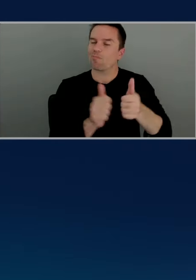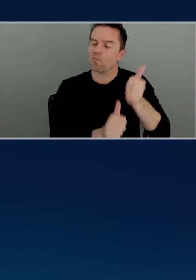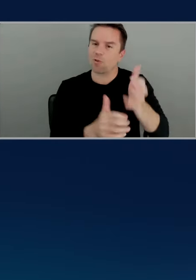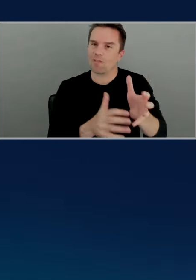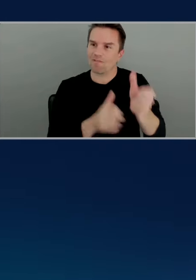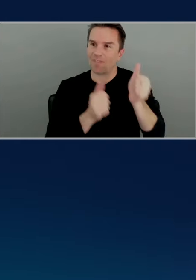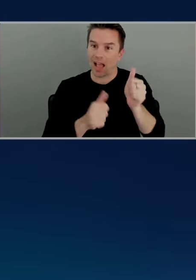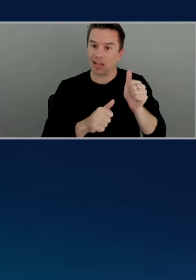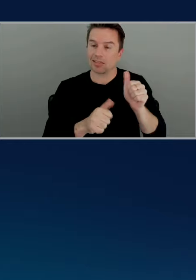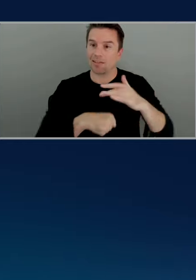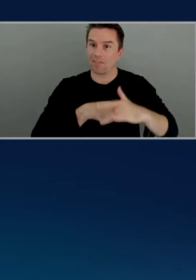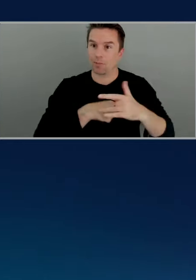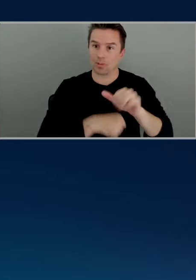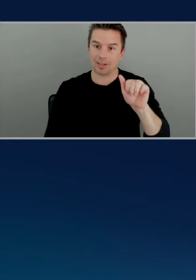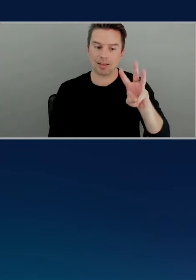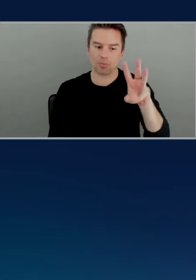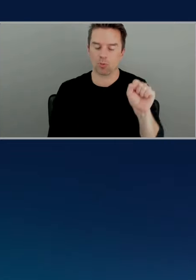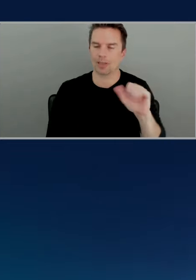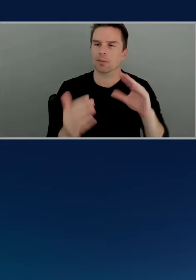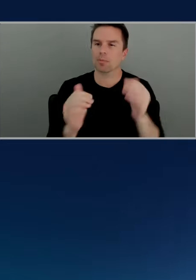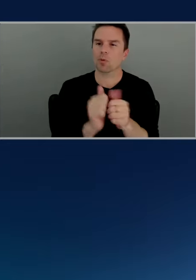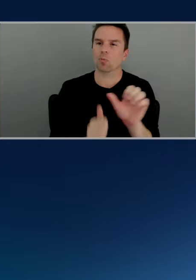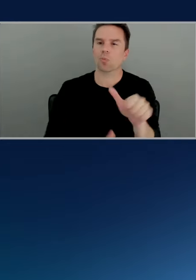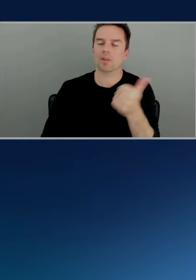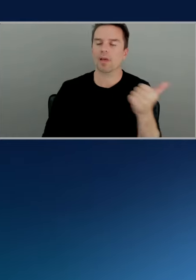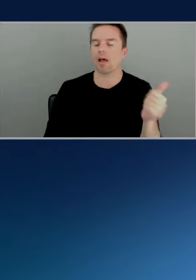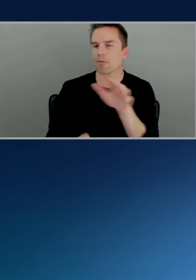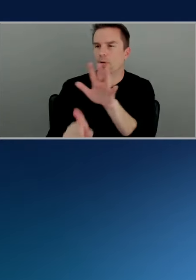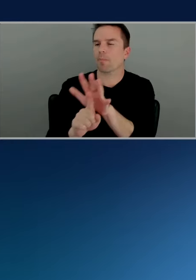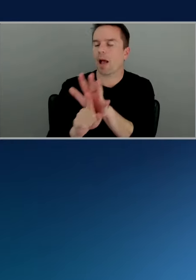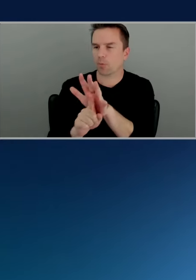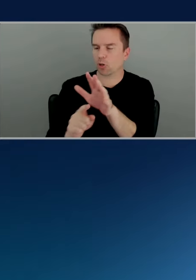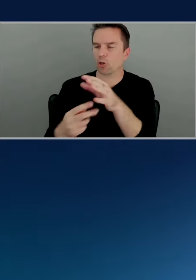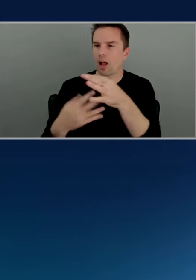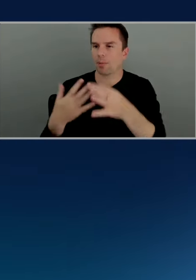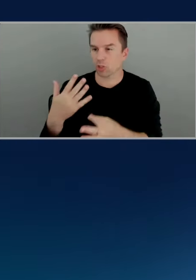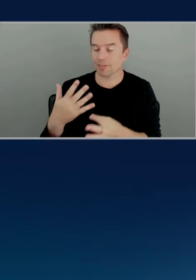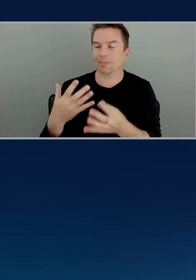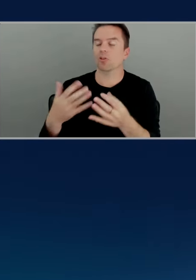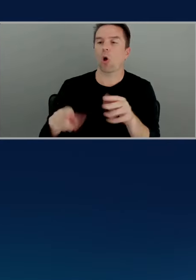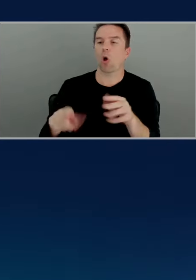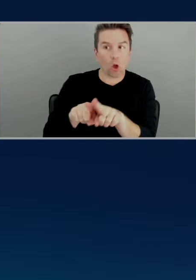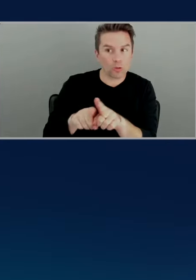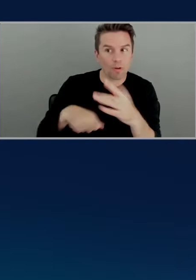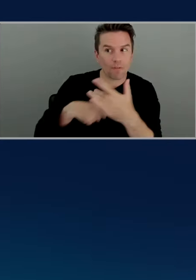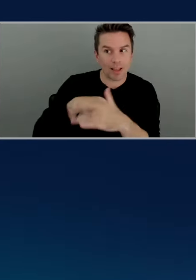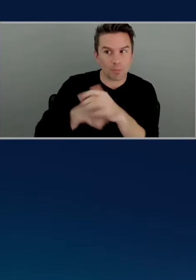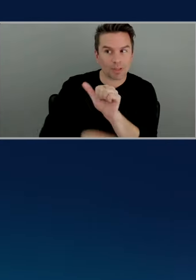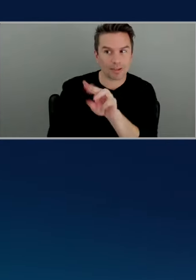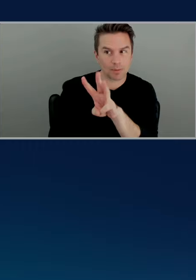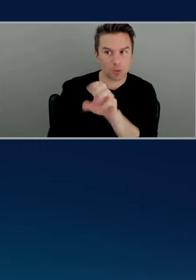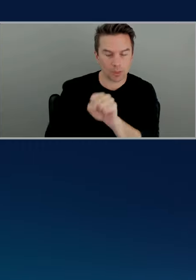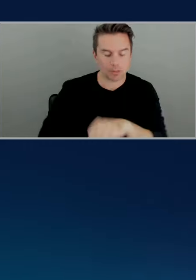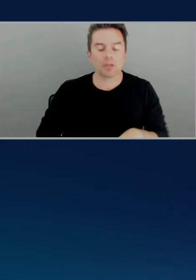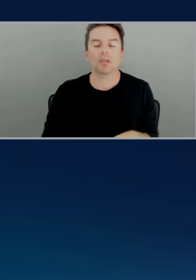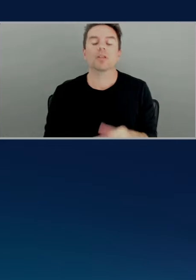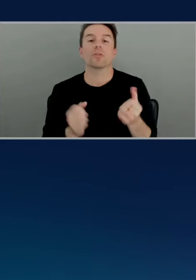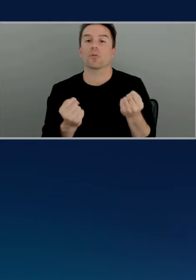to many popular vector database options on AWS. So it's as a lot of people know, generative